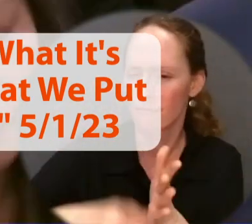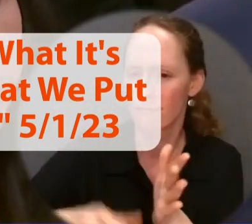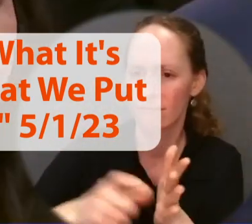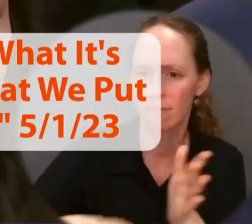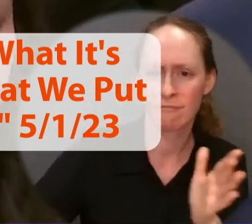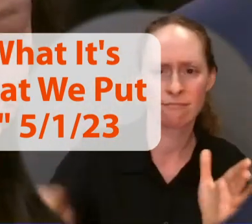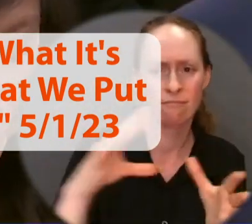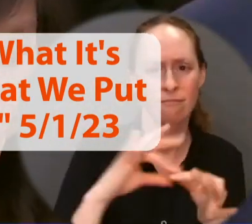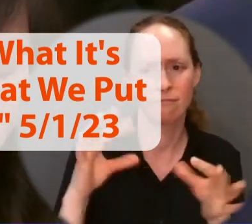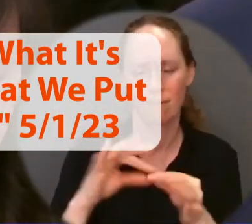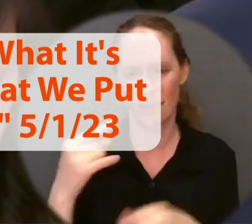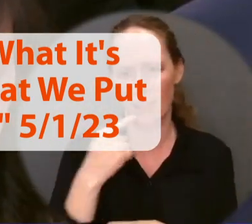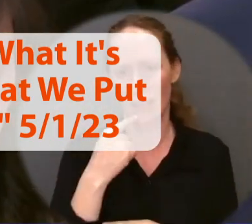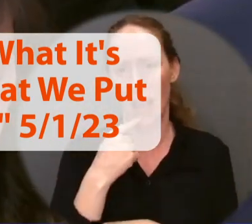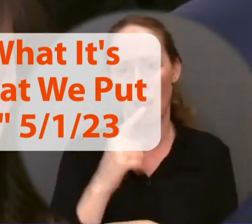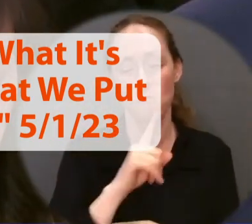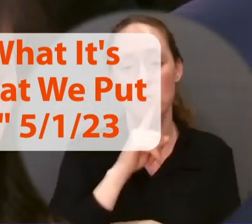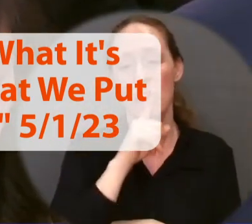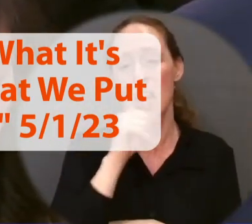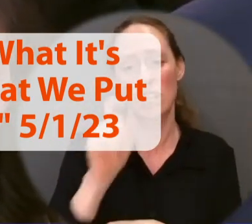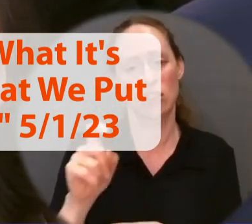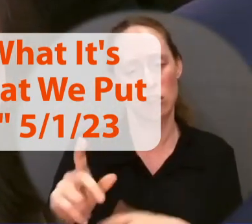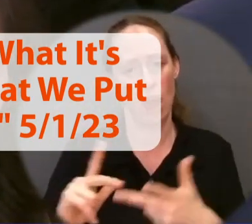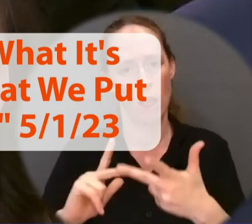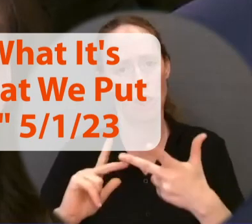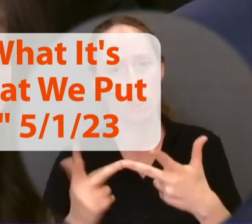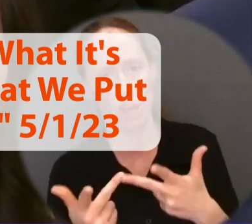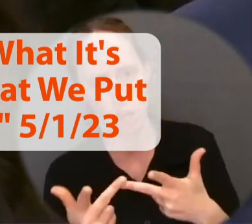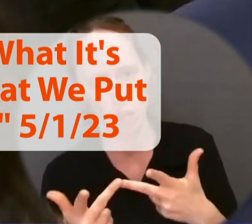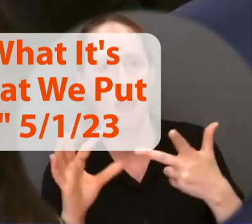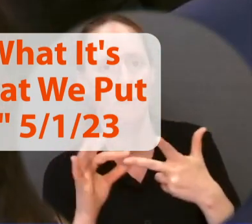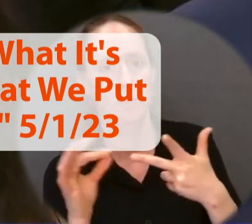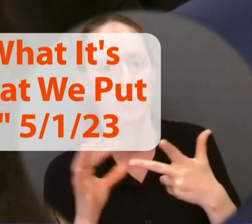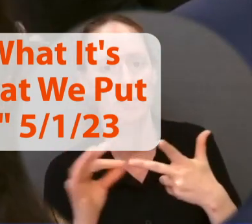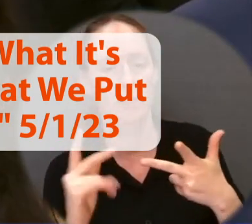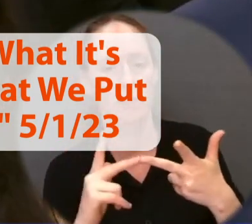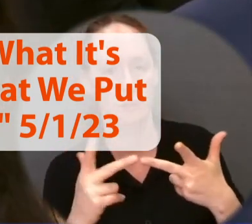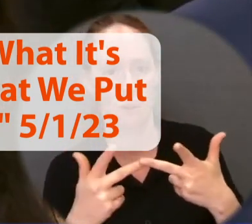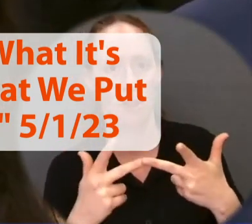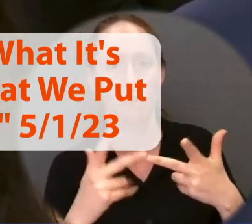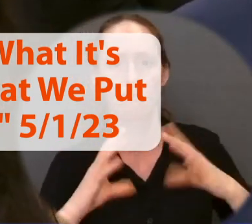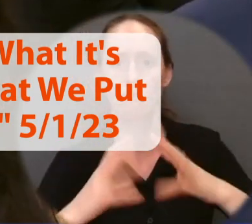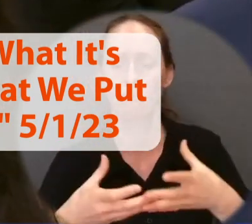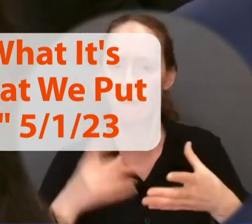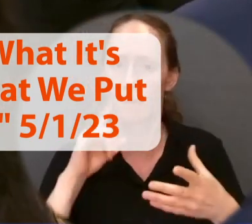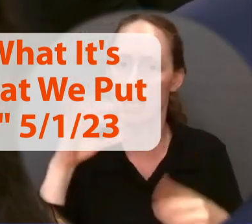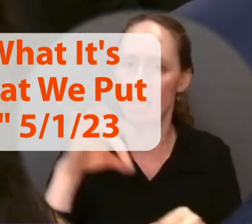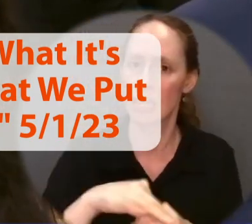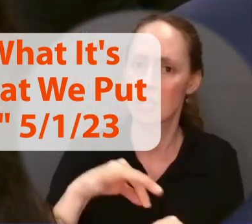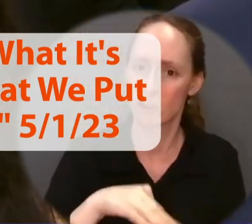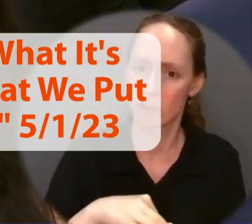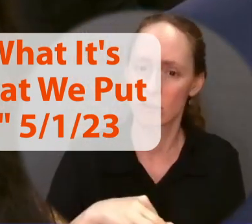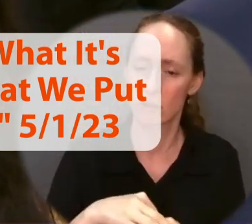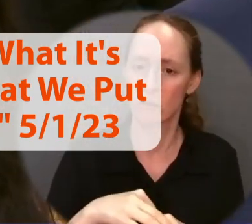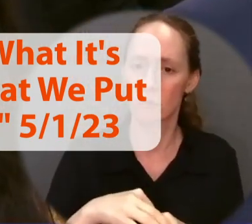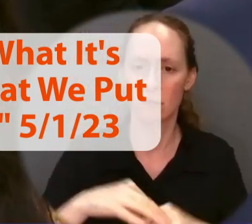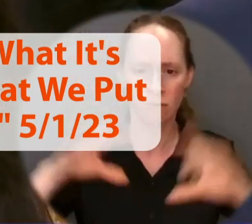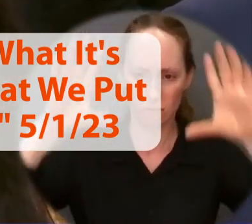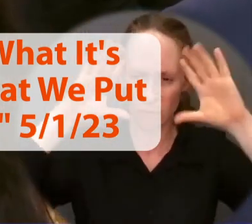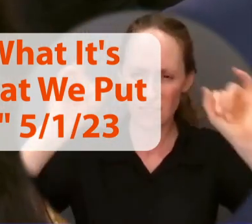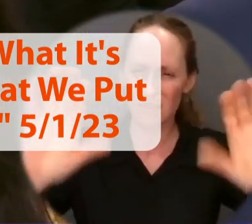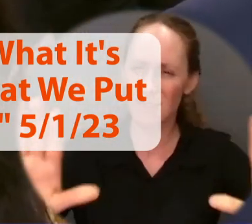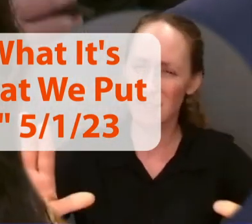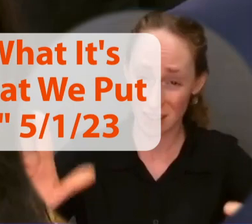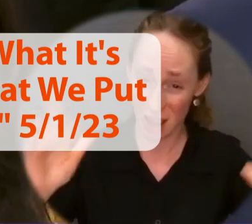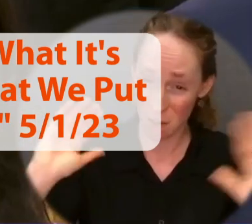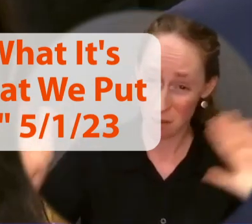states. The president says, don't compare me to the almighty, compare me to the alternative. What does the White House have to say about the idea that many Americans seem to want